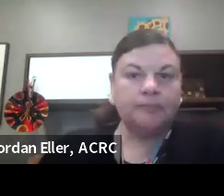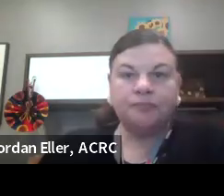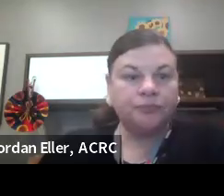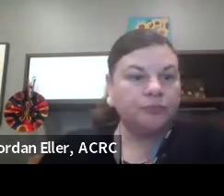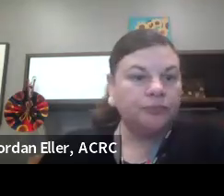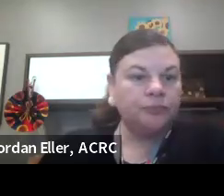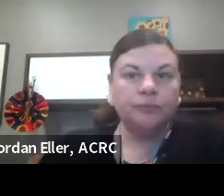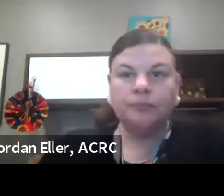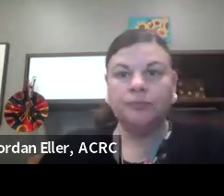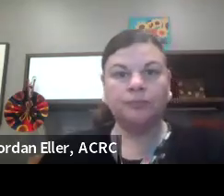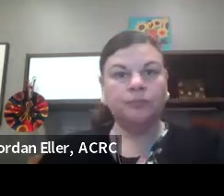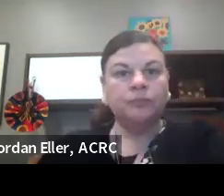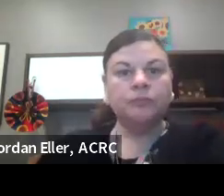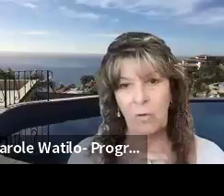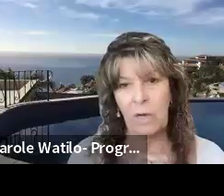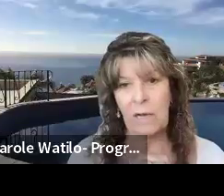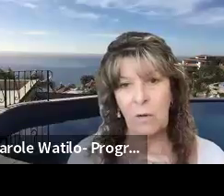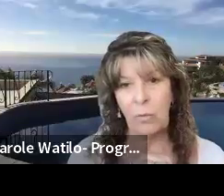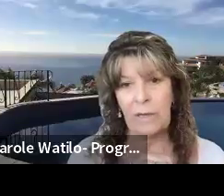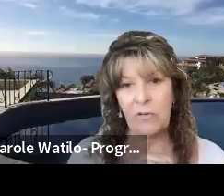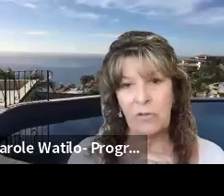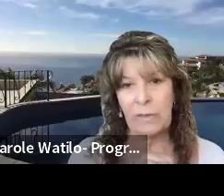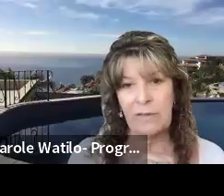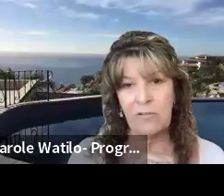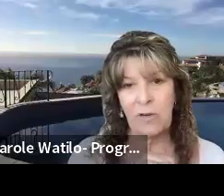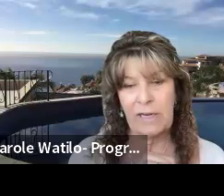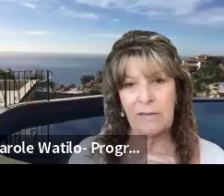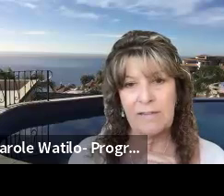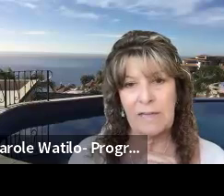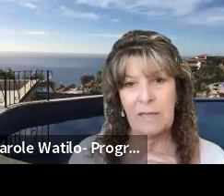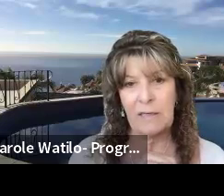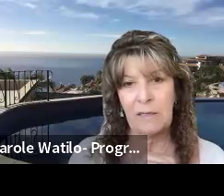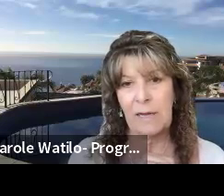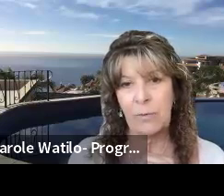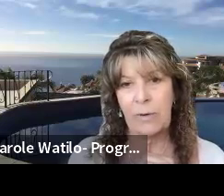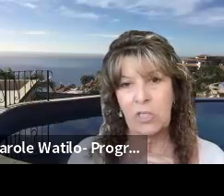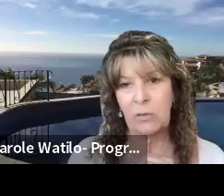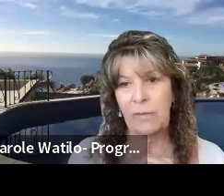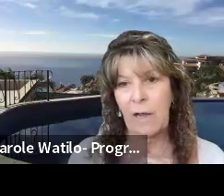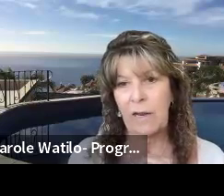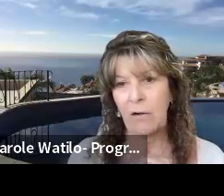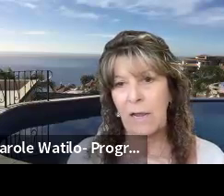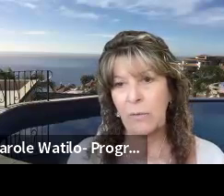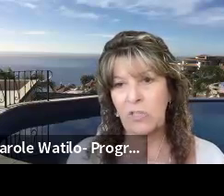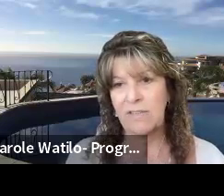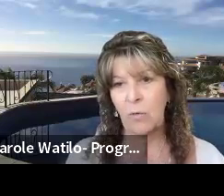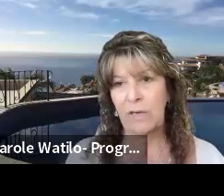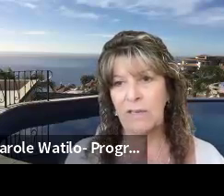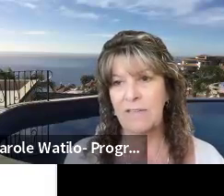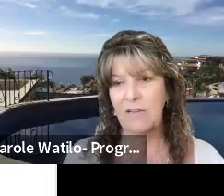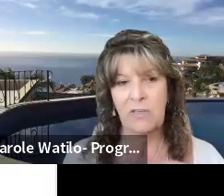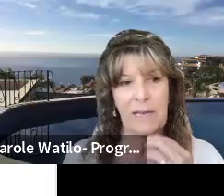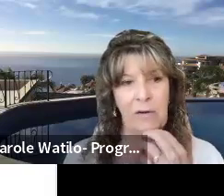are. Awesome. So we are doing these trainings in collaboration with IRI, which